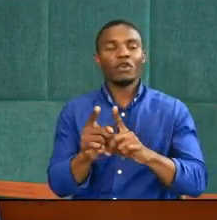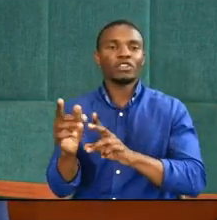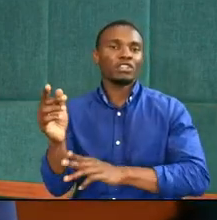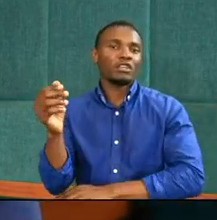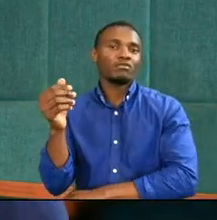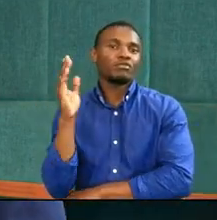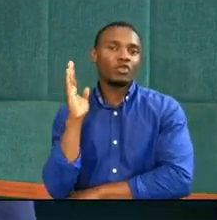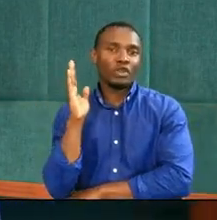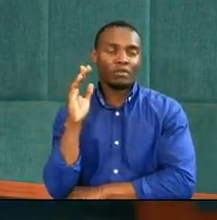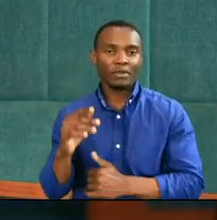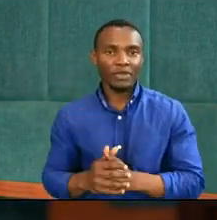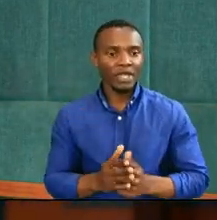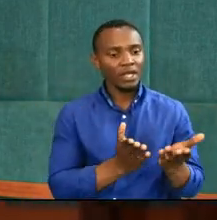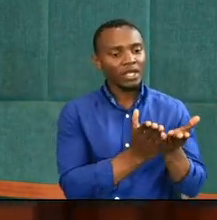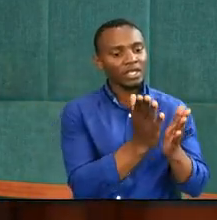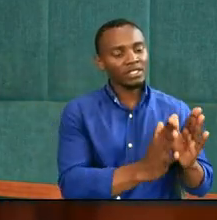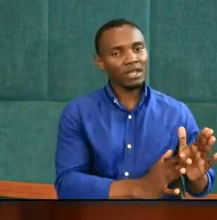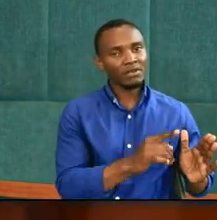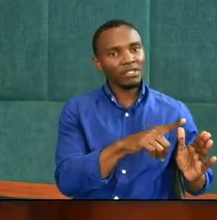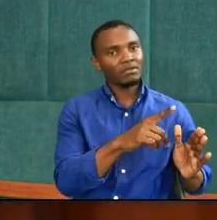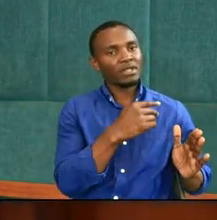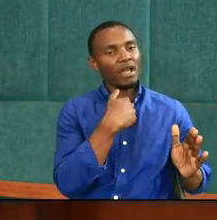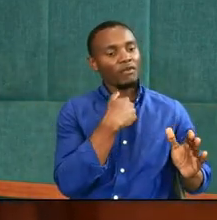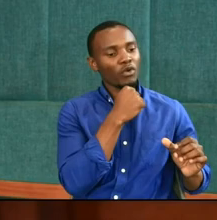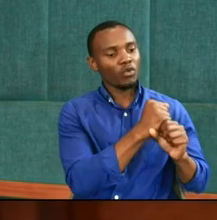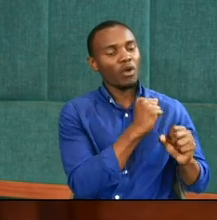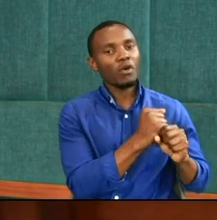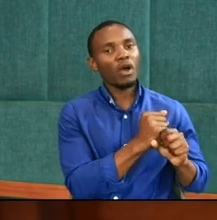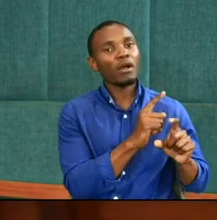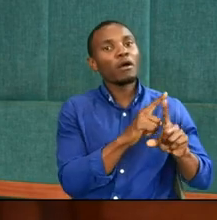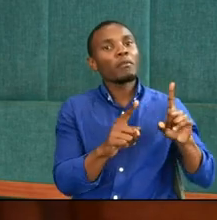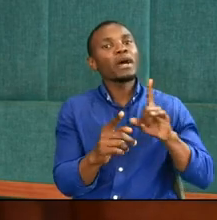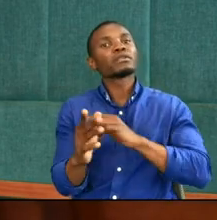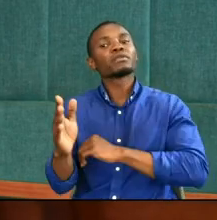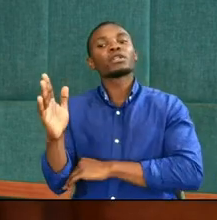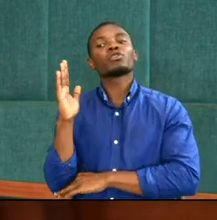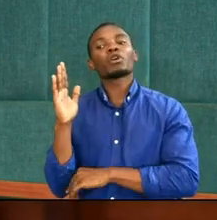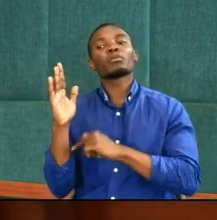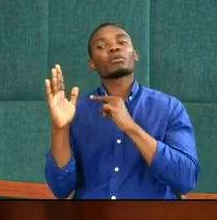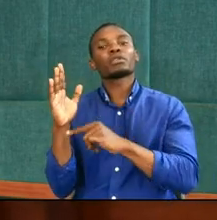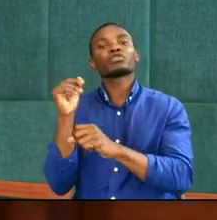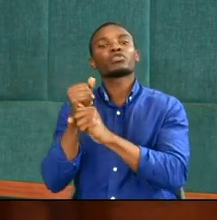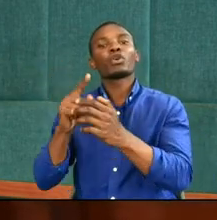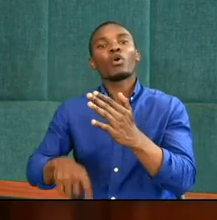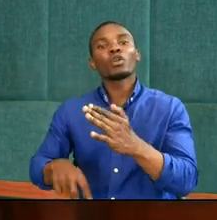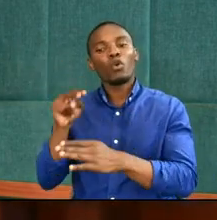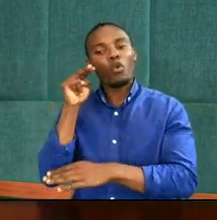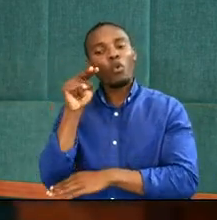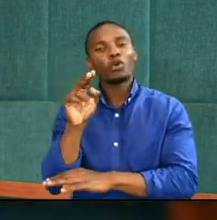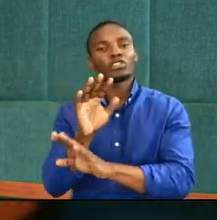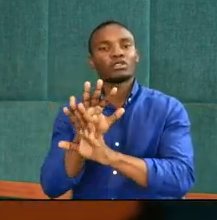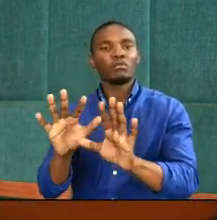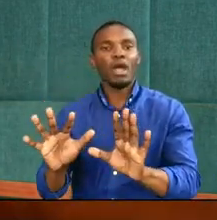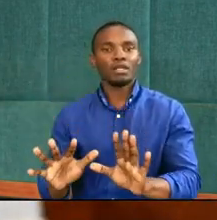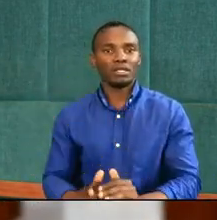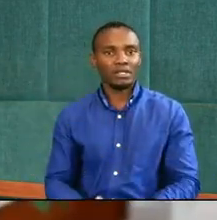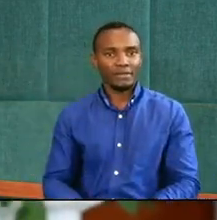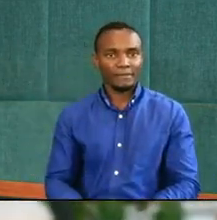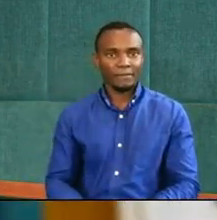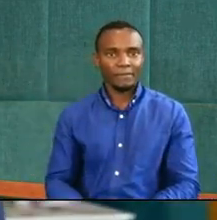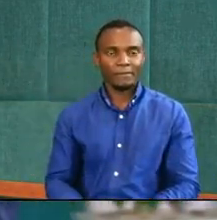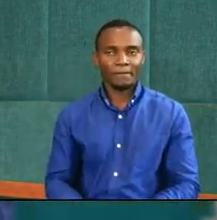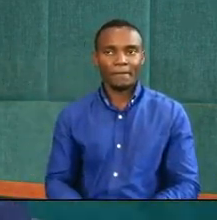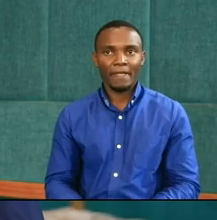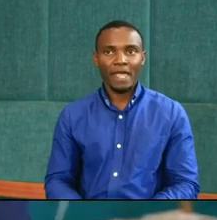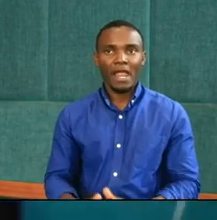the servants were to do their work while the doorkeeper was supposed to watch. So